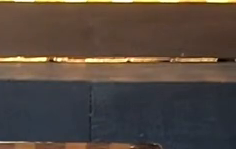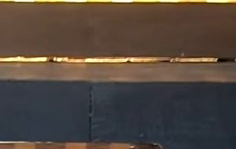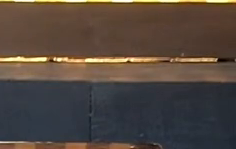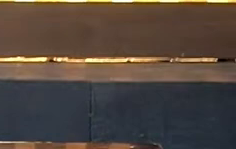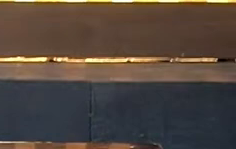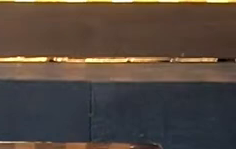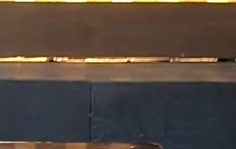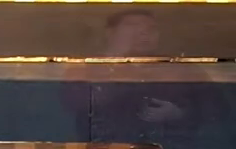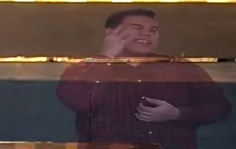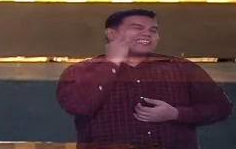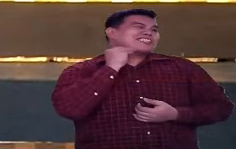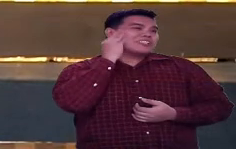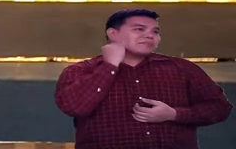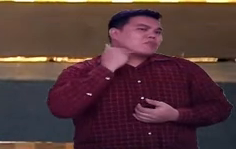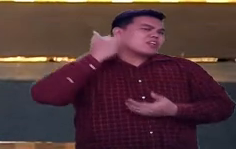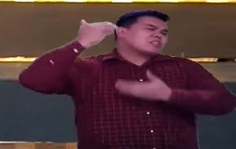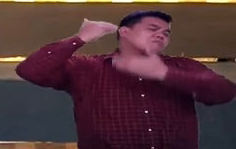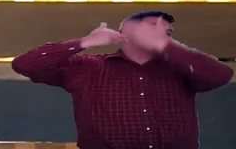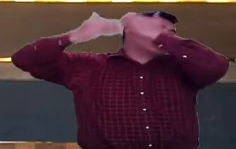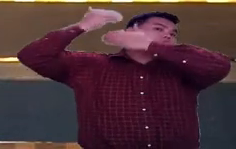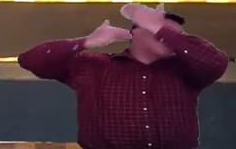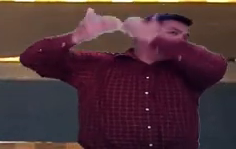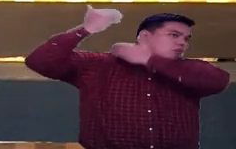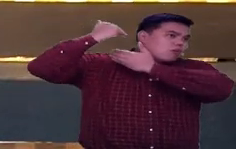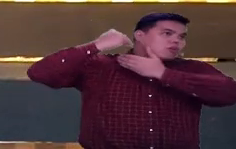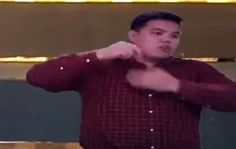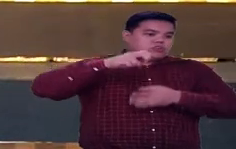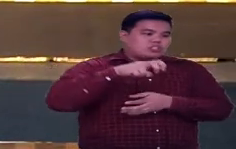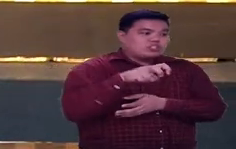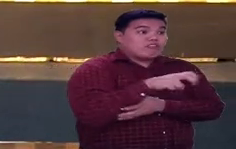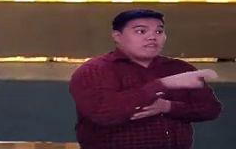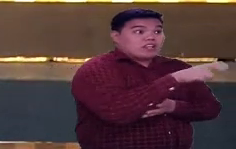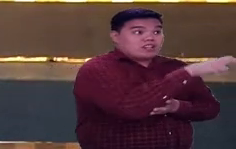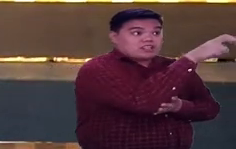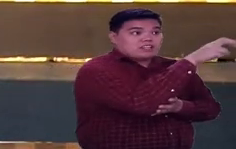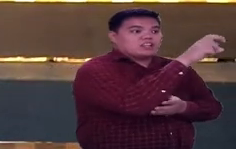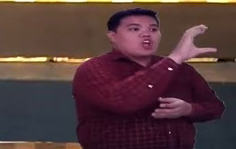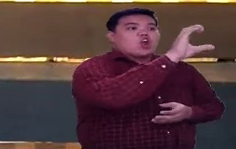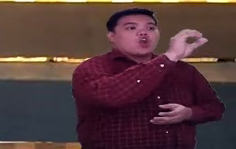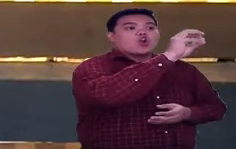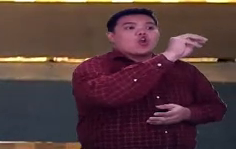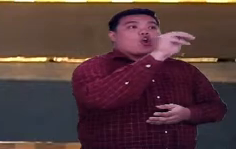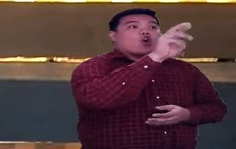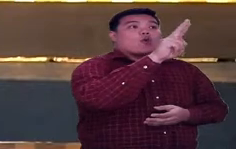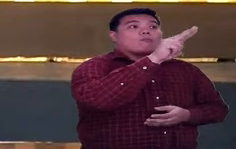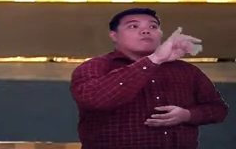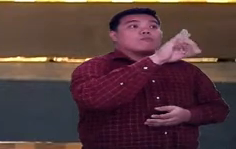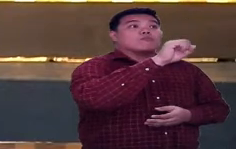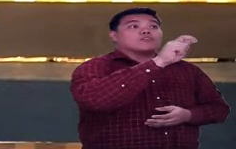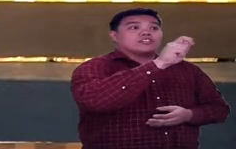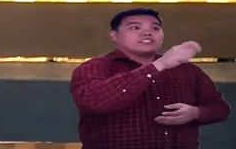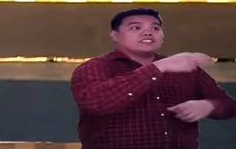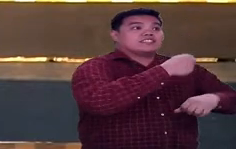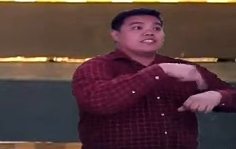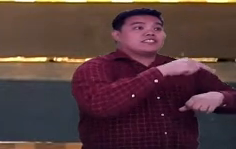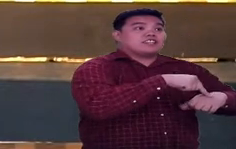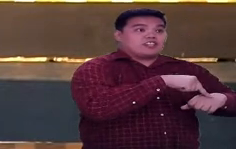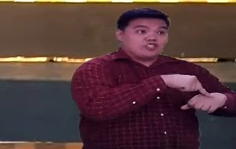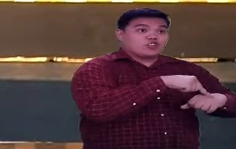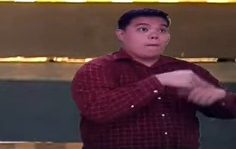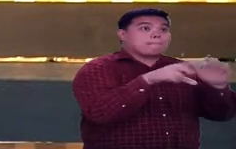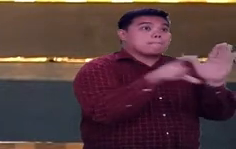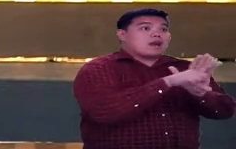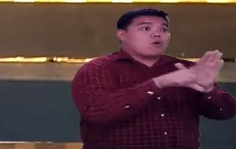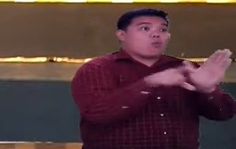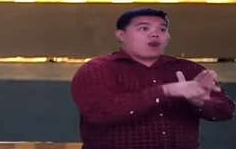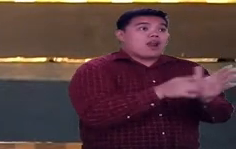you of an experience I had a few years ago traveling into a communist nation, and I had the